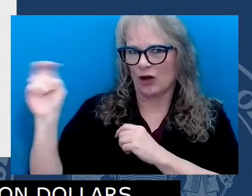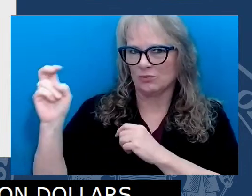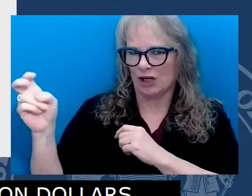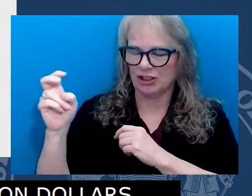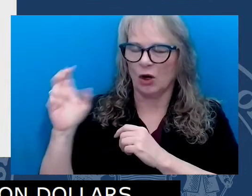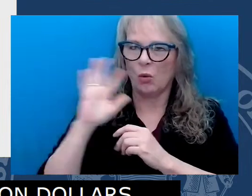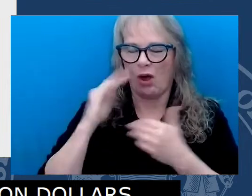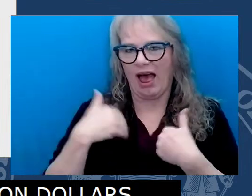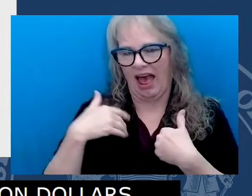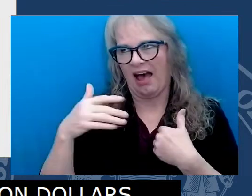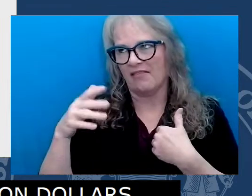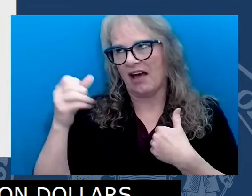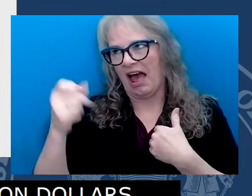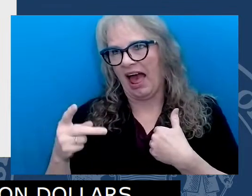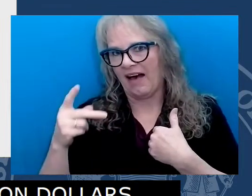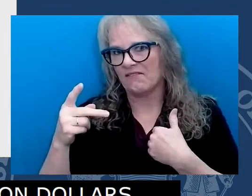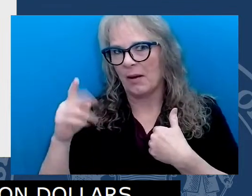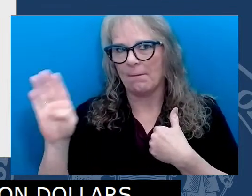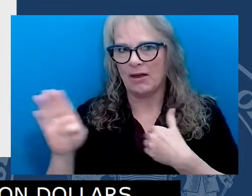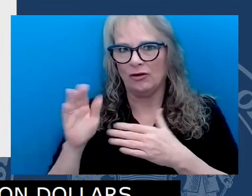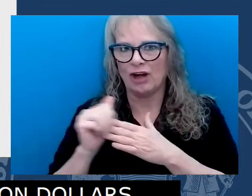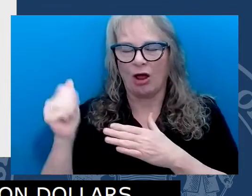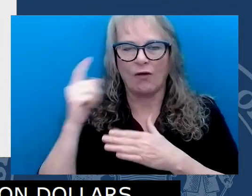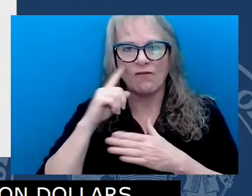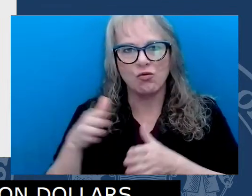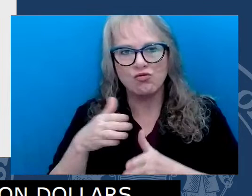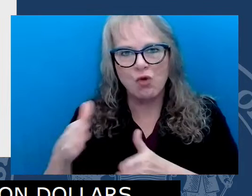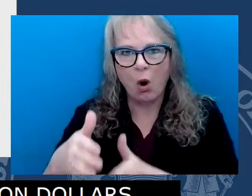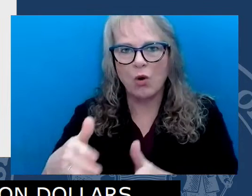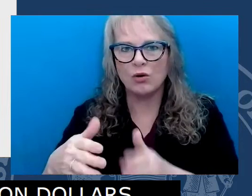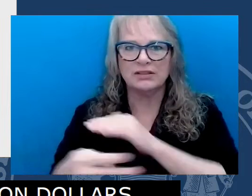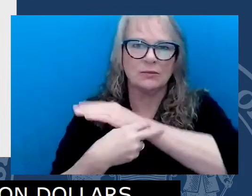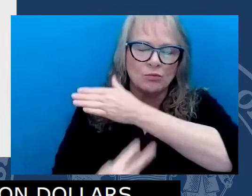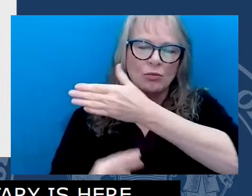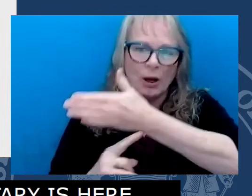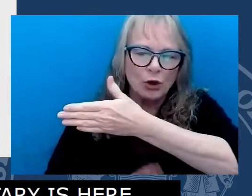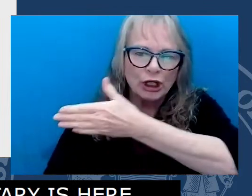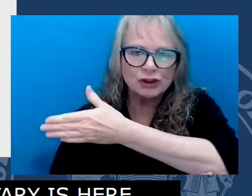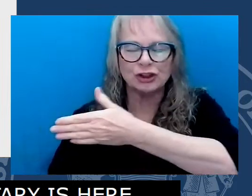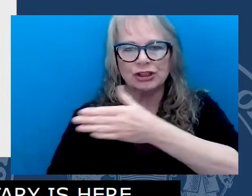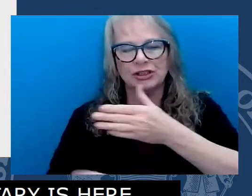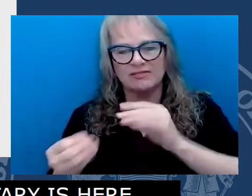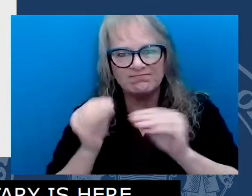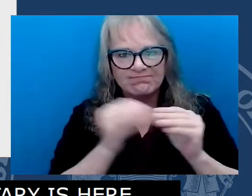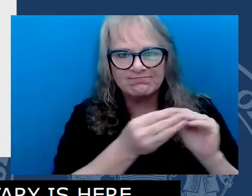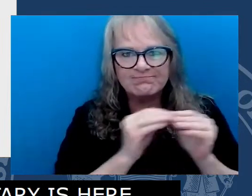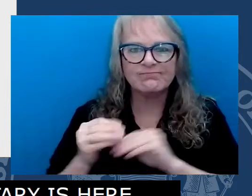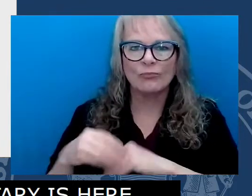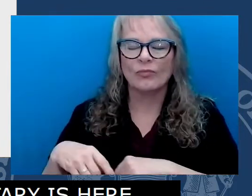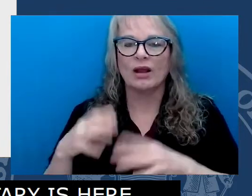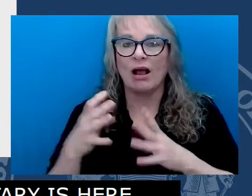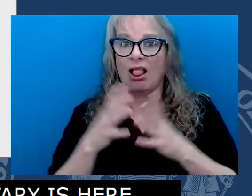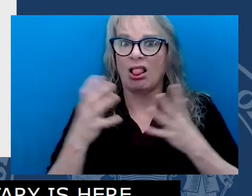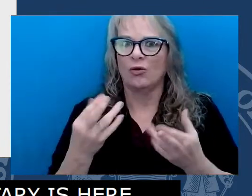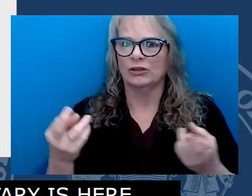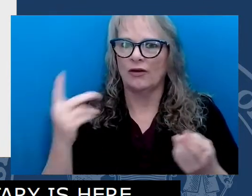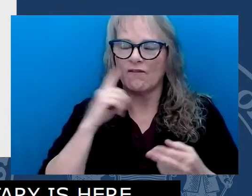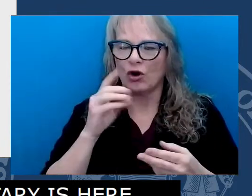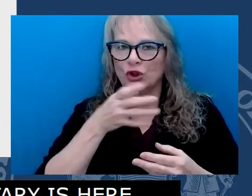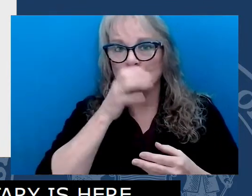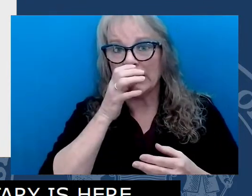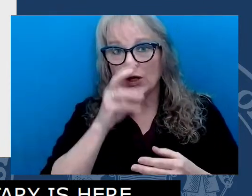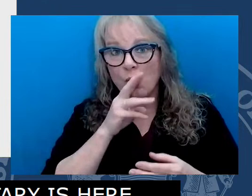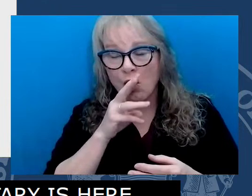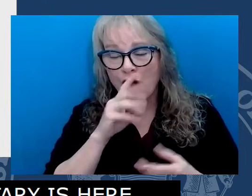$500 million for roads and bridges, plussing up those. Lots of resources for drinking water and wastewater. Most of that money